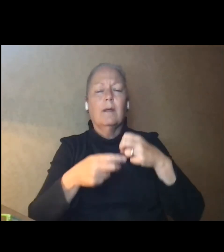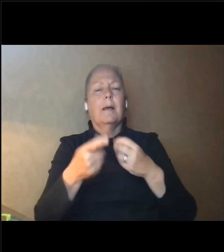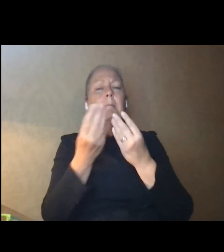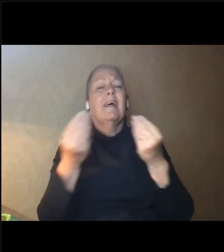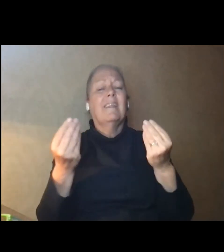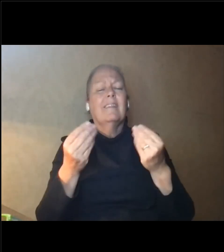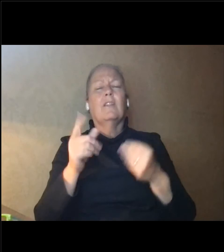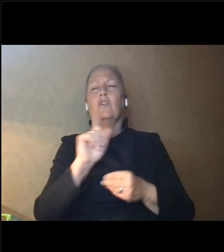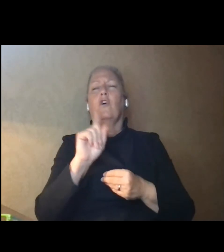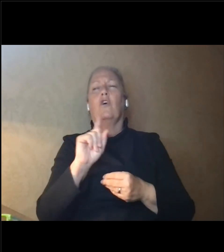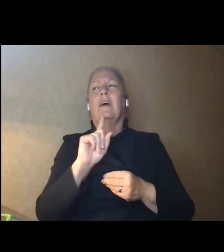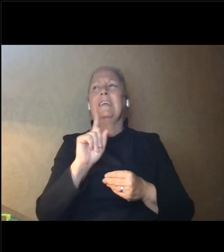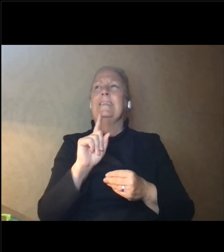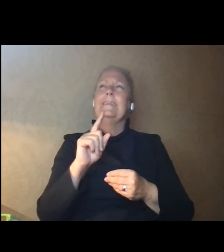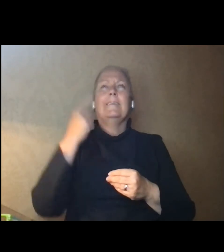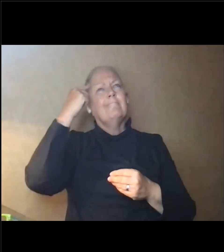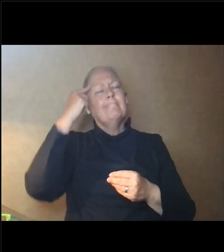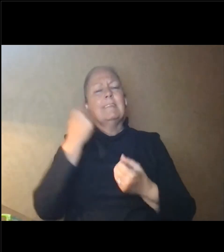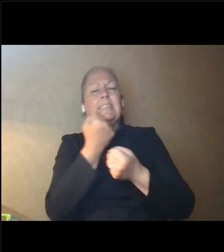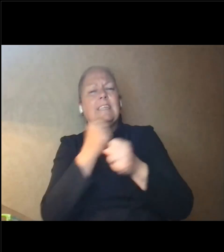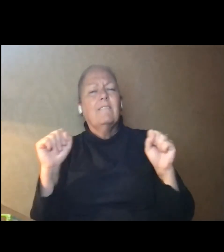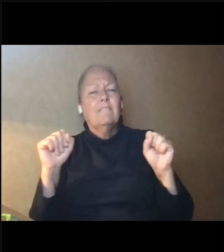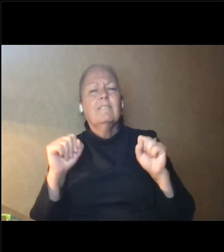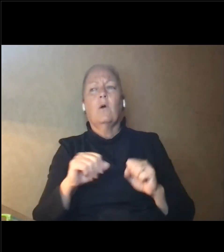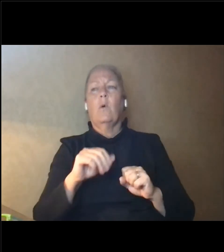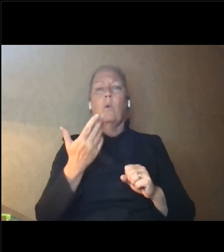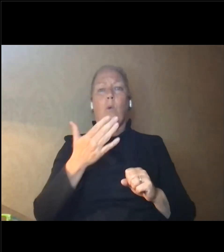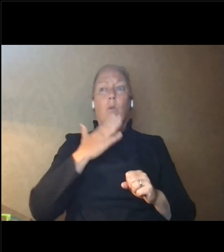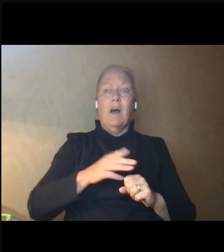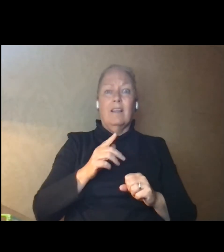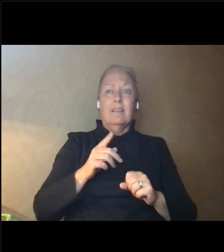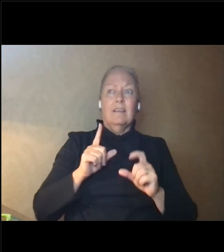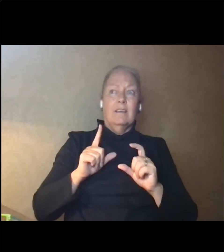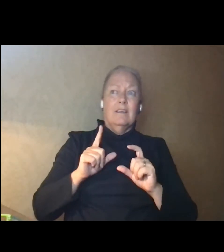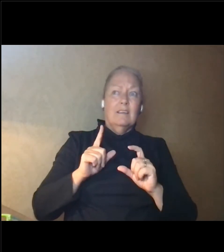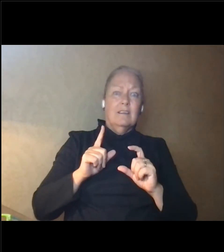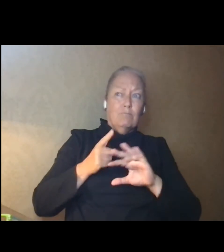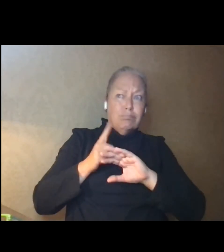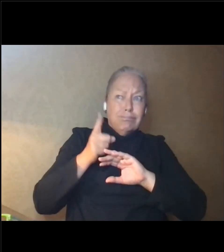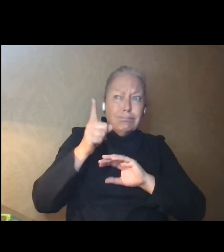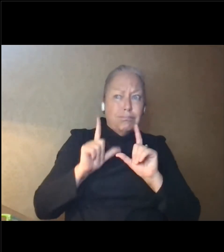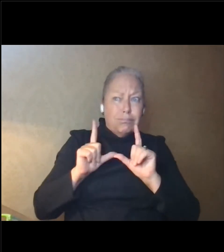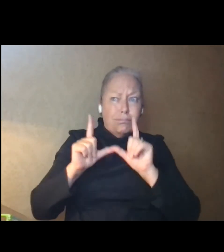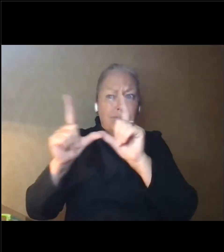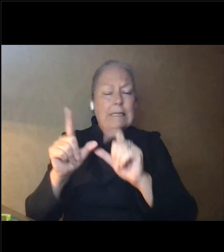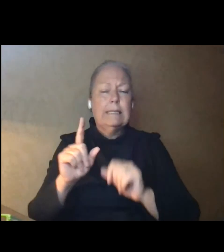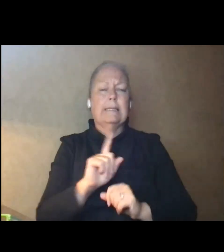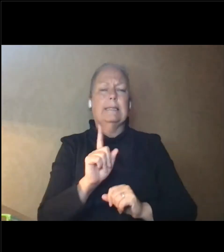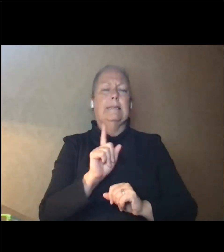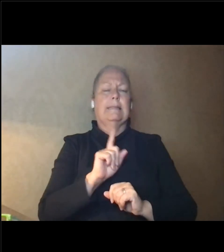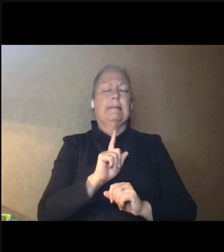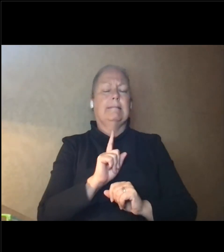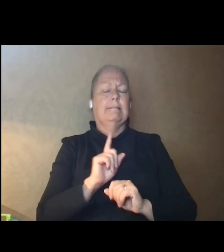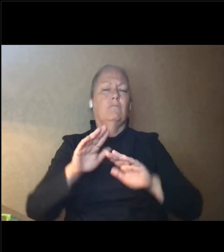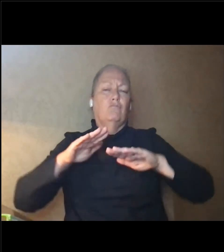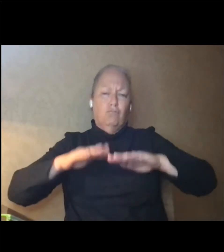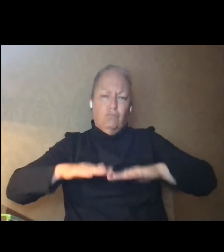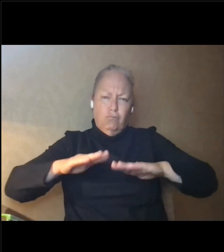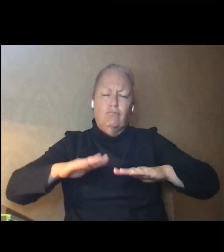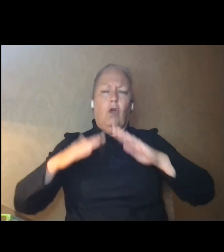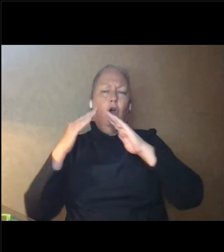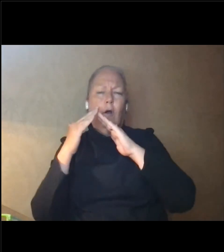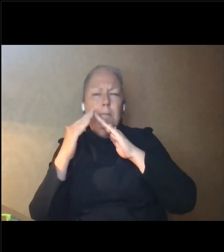safe to travel long distances or with the children. A lot of children are at home because of the